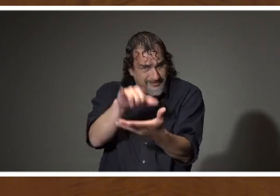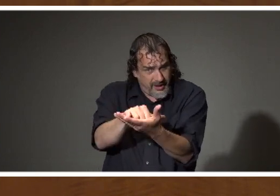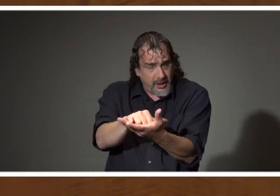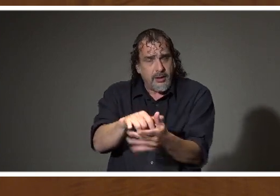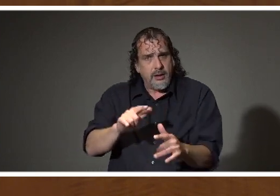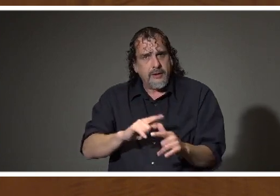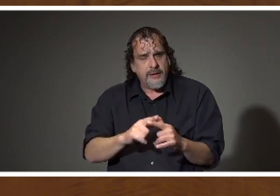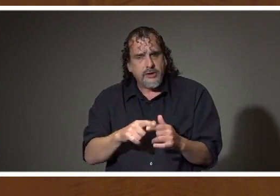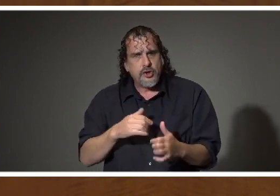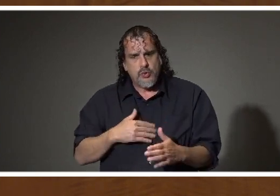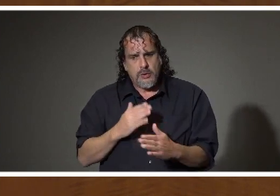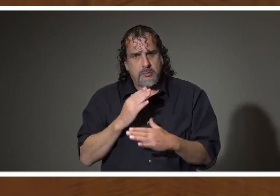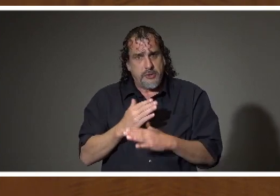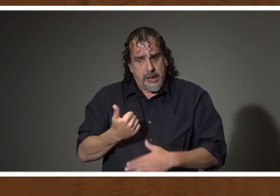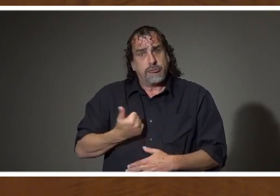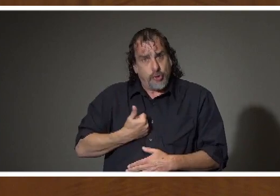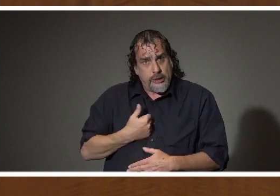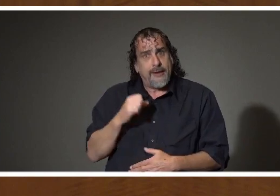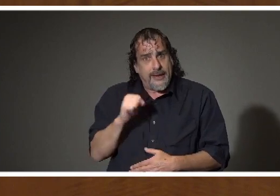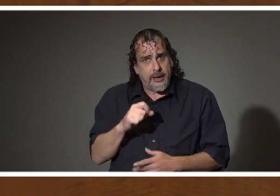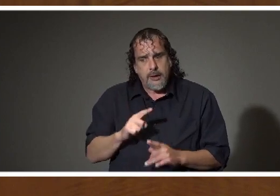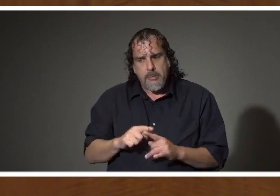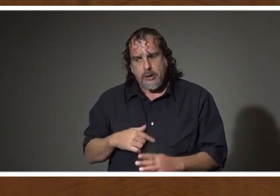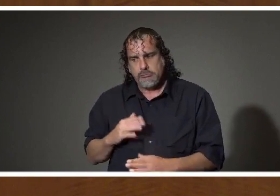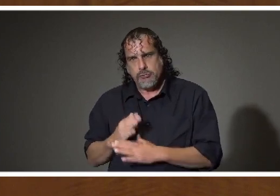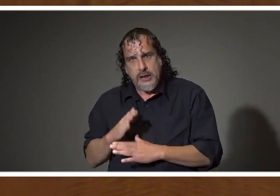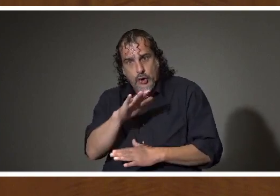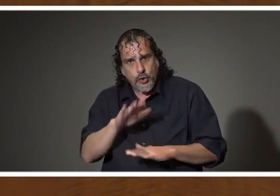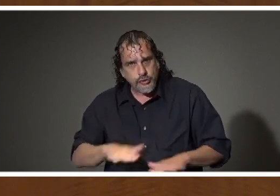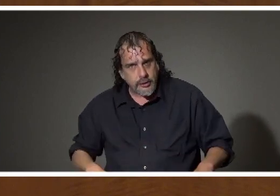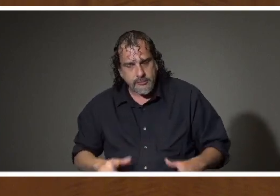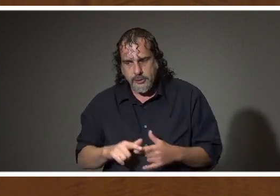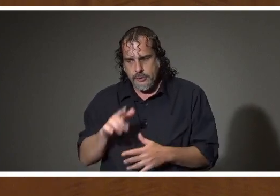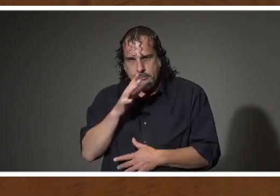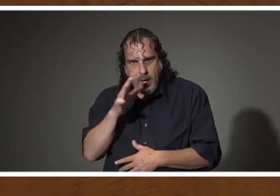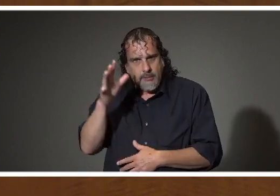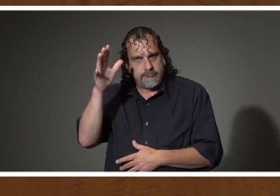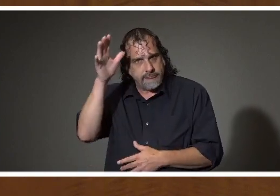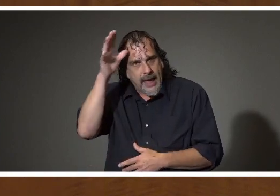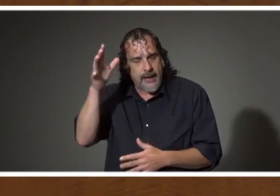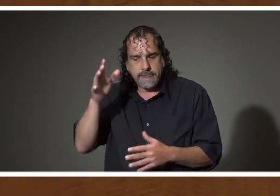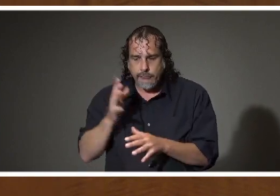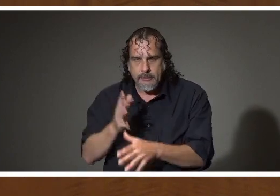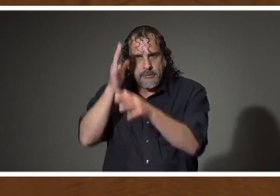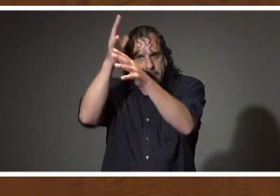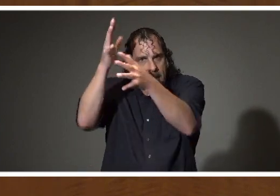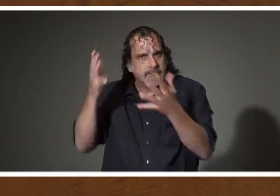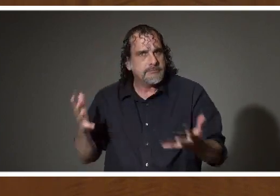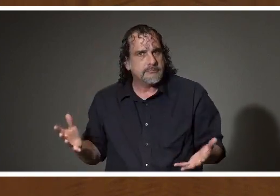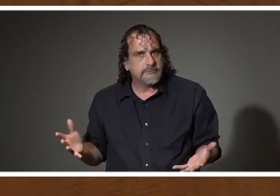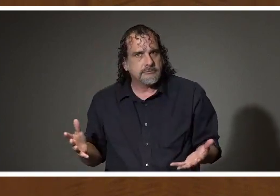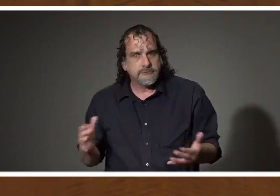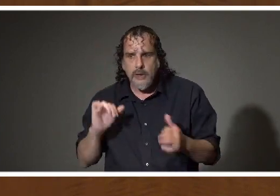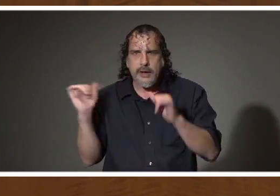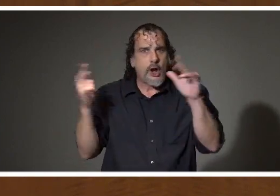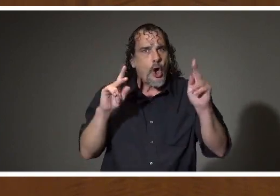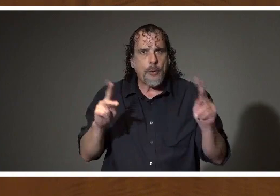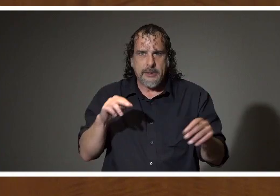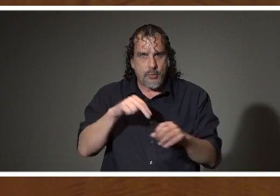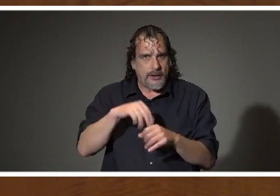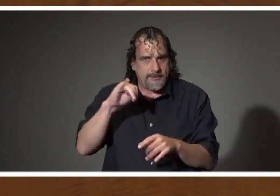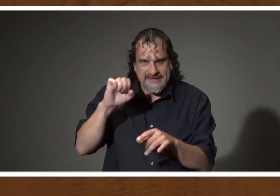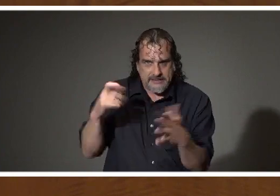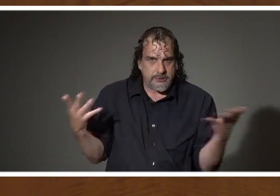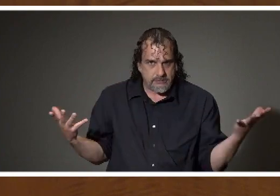then you're going to protect not only yourself, but your kids, your mom, your dad, your grandmom, your granddad, and all Mississippians. And